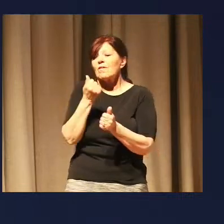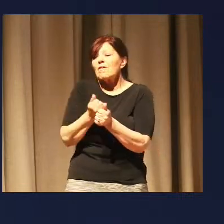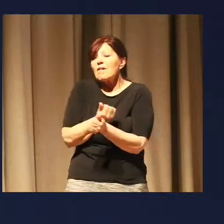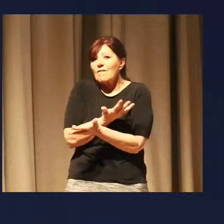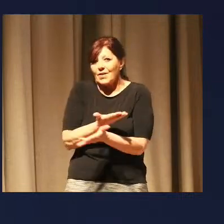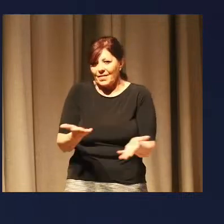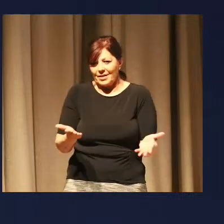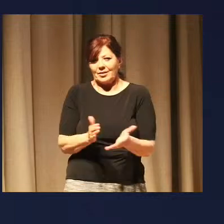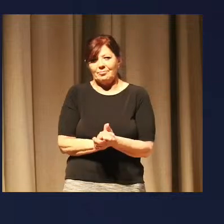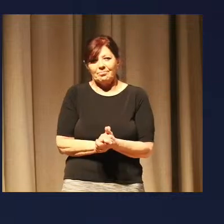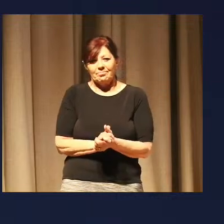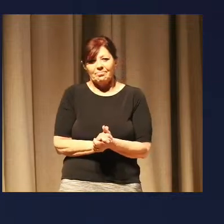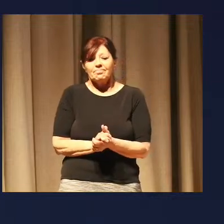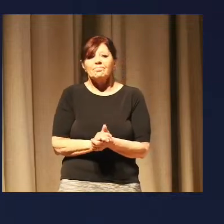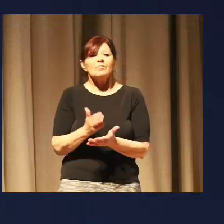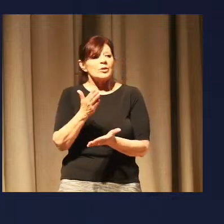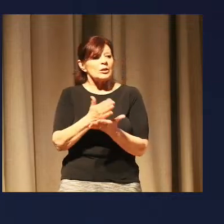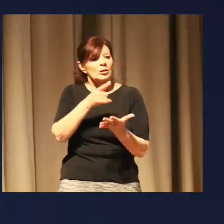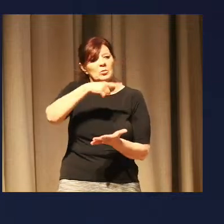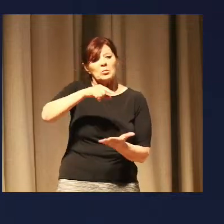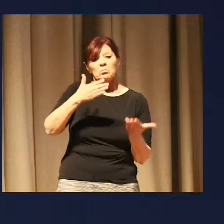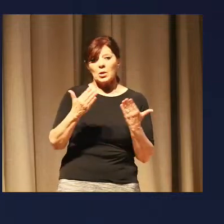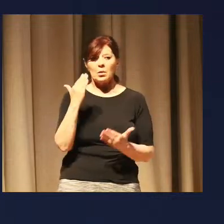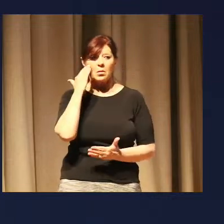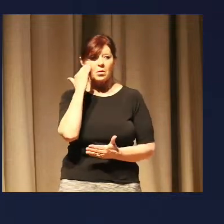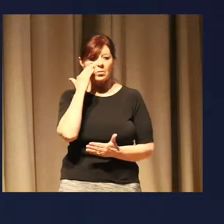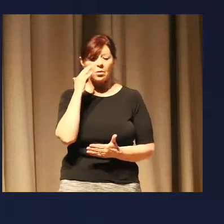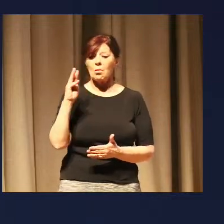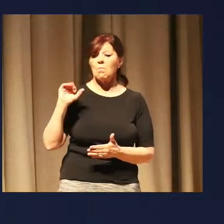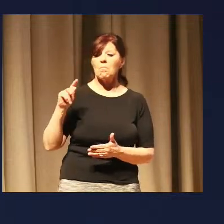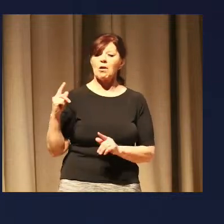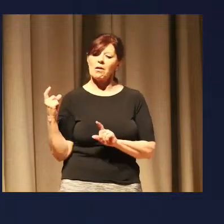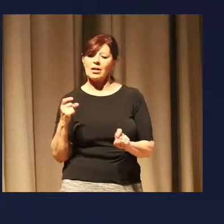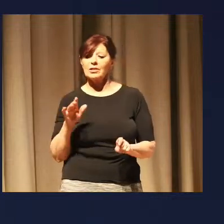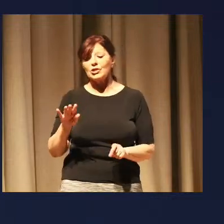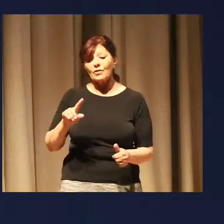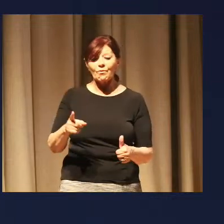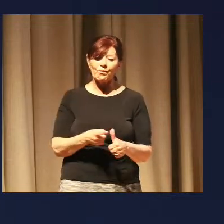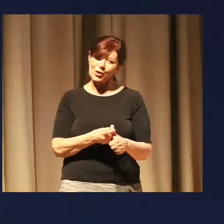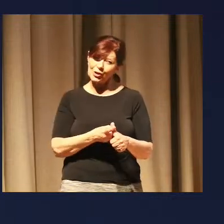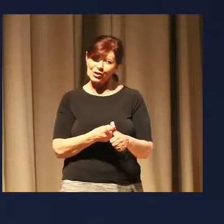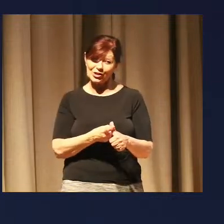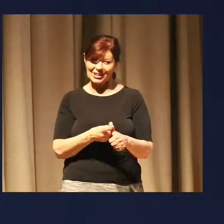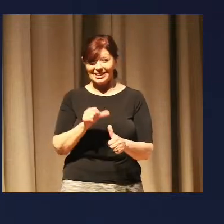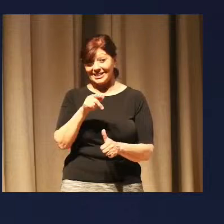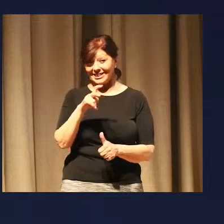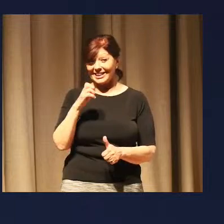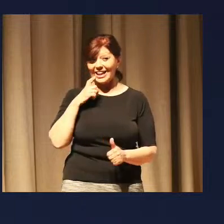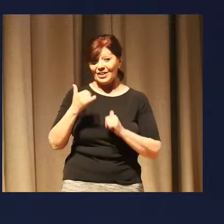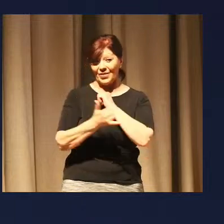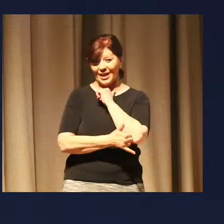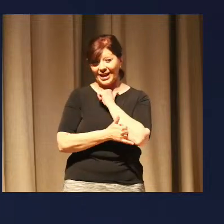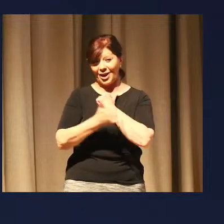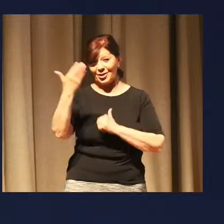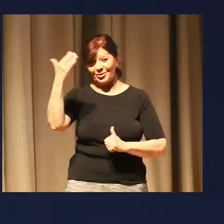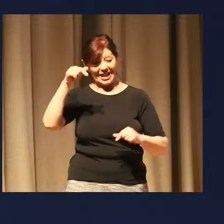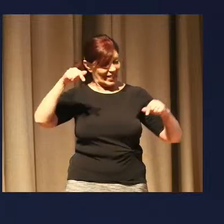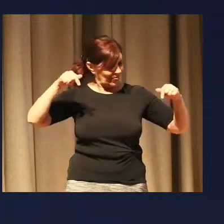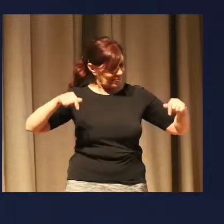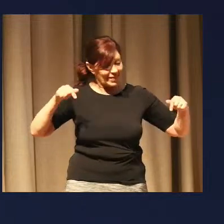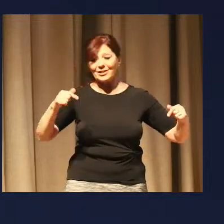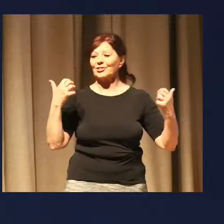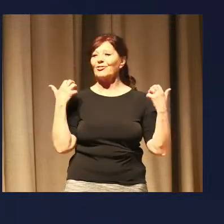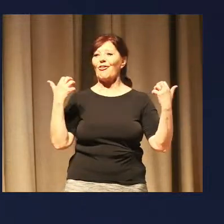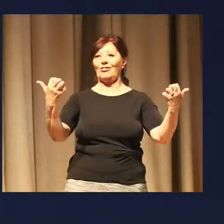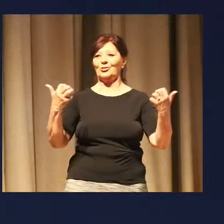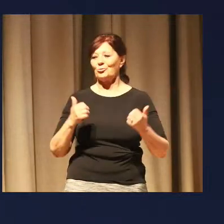everything. As some of you may know, Mark gave his first ever State of the County address in this very